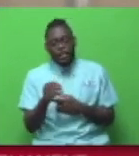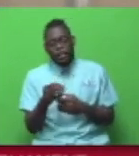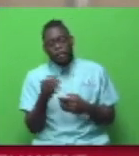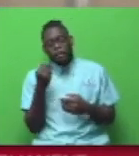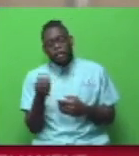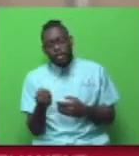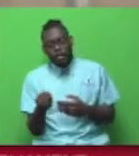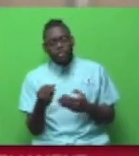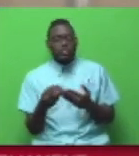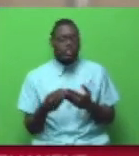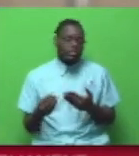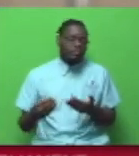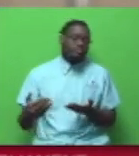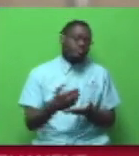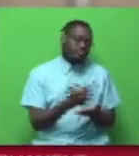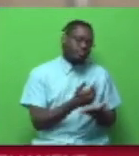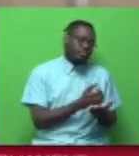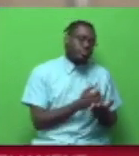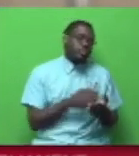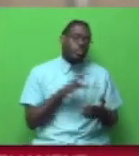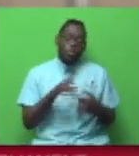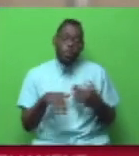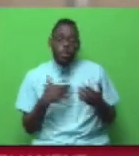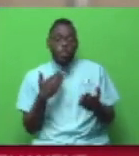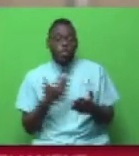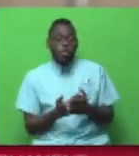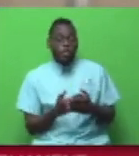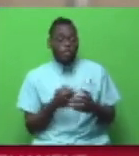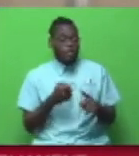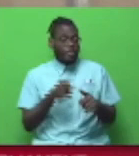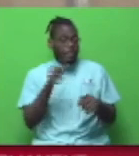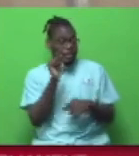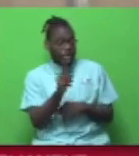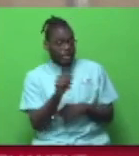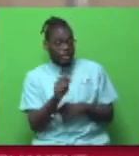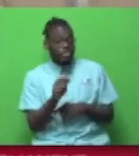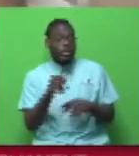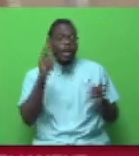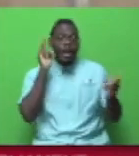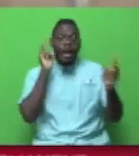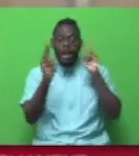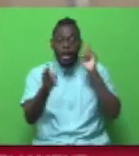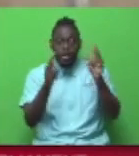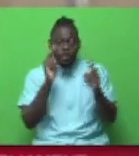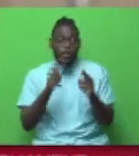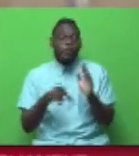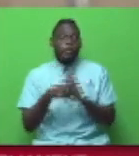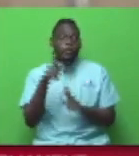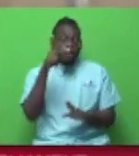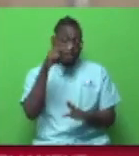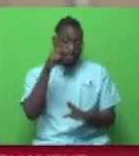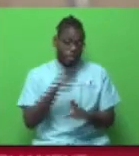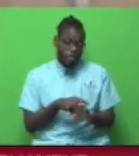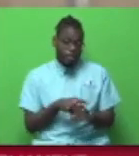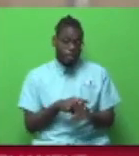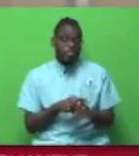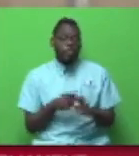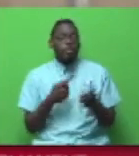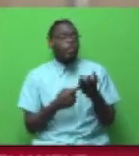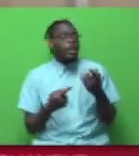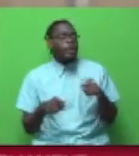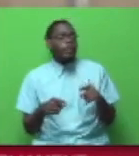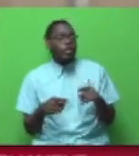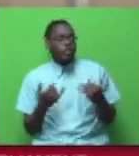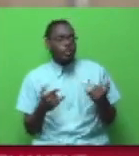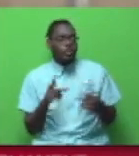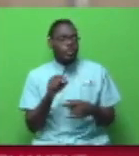to the same project. All of these matters relates to events occurring prior to 2015. In respect